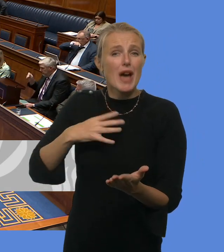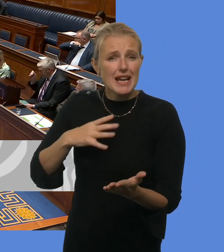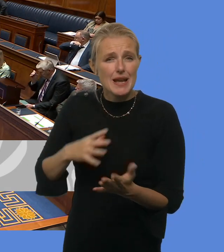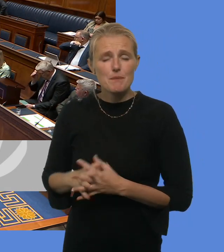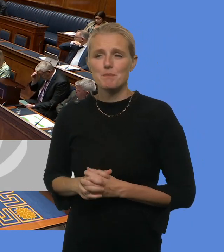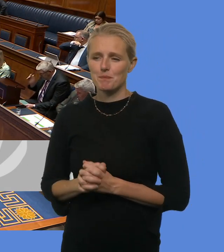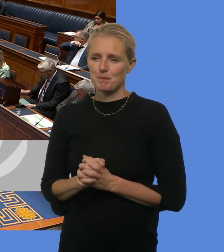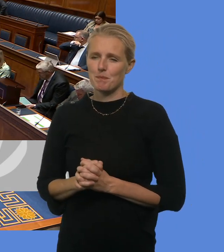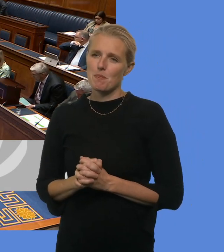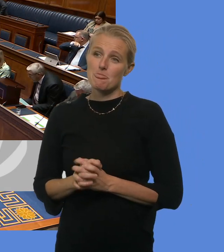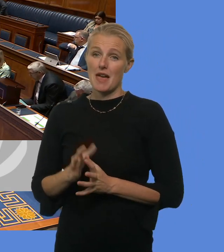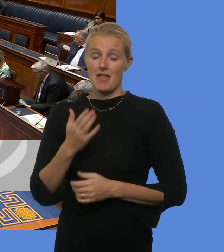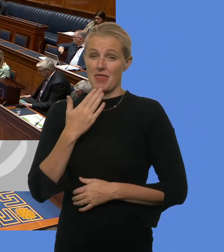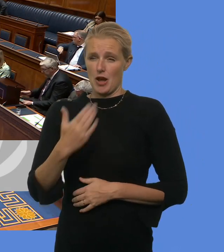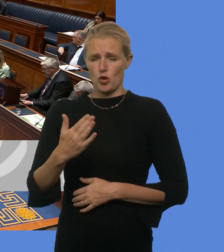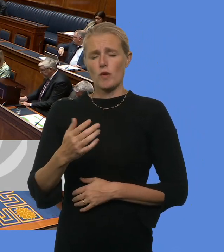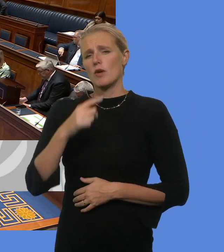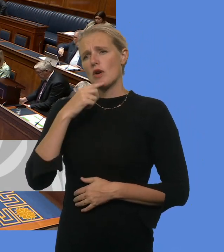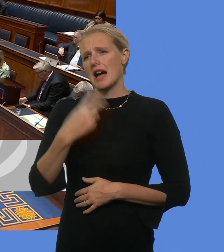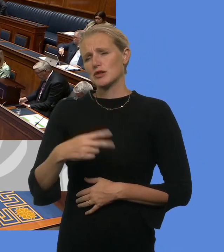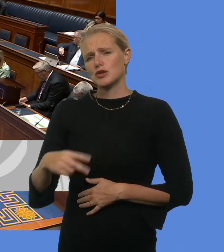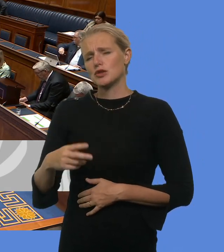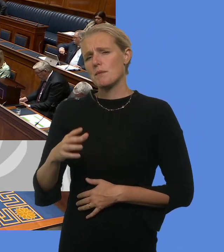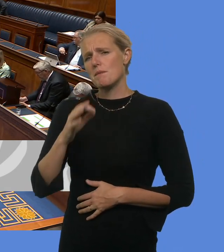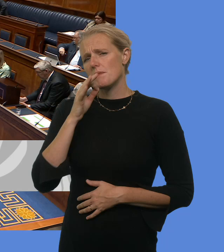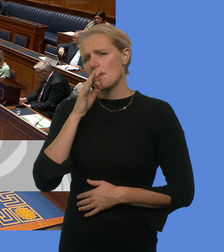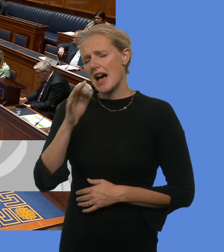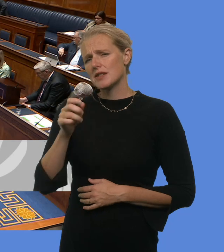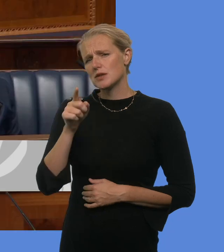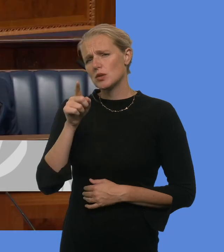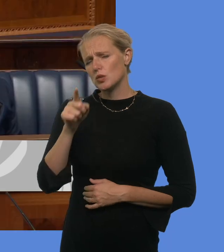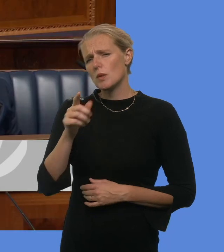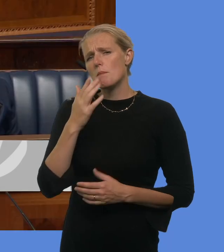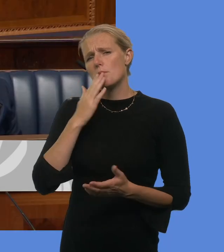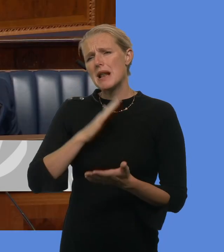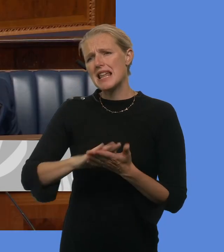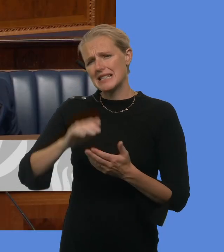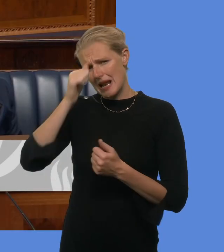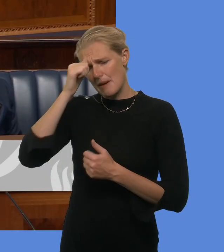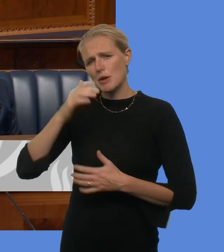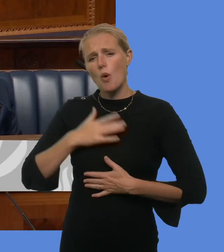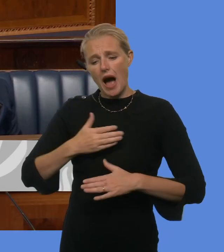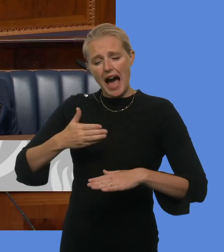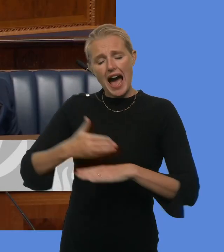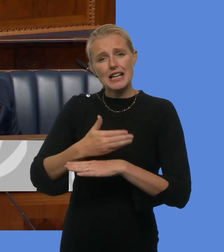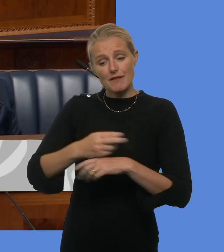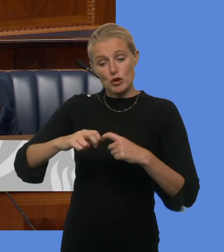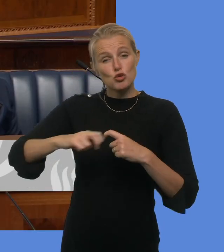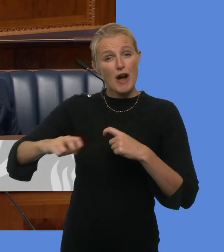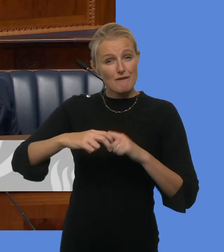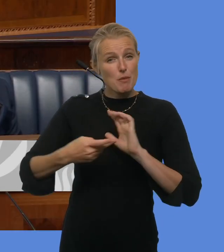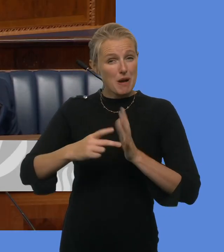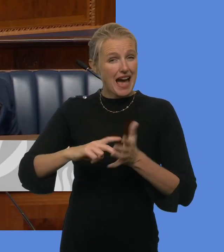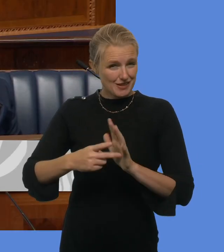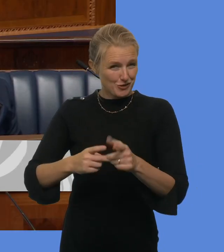Thank the Minister for his responses so far. Can I ask the Minister for an assessment on how the active travel delivery plan, which he's already